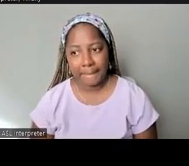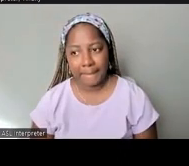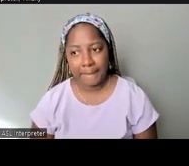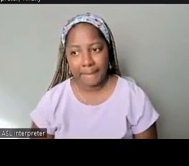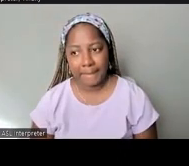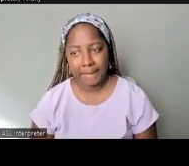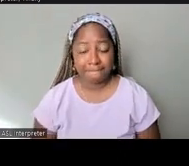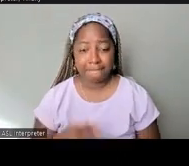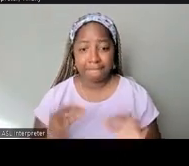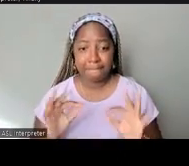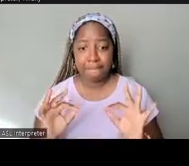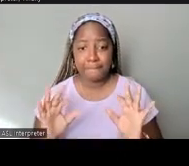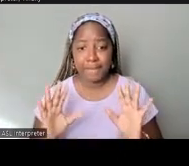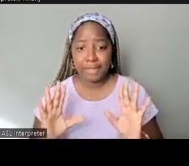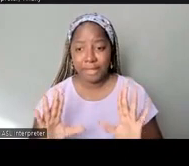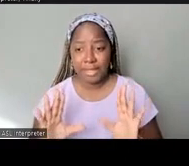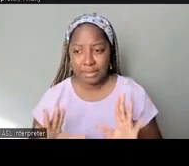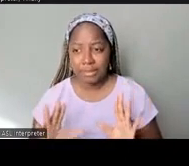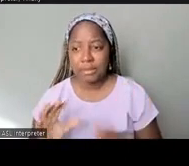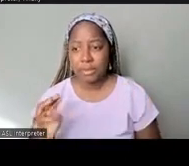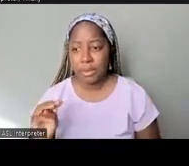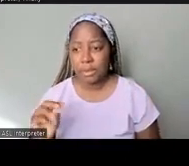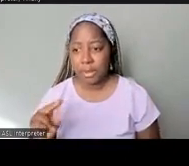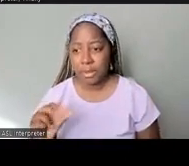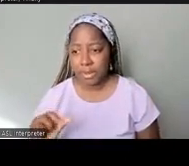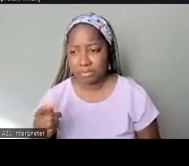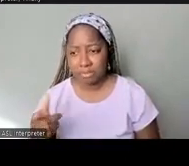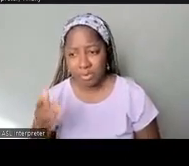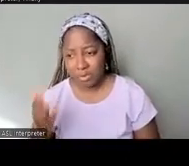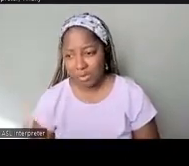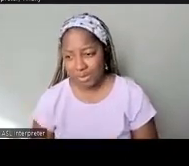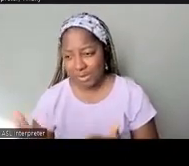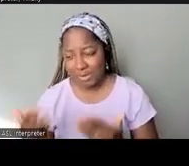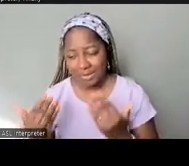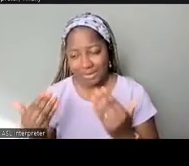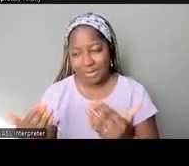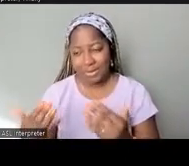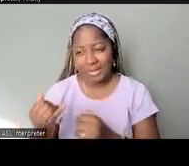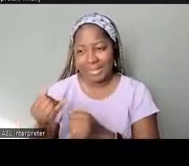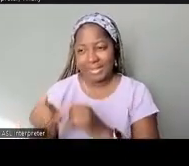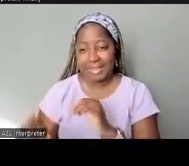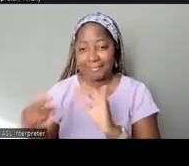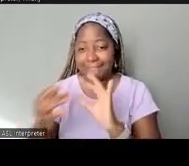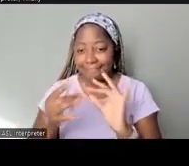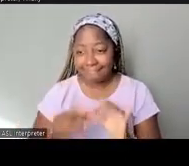Great. And so I'll ask Mona to say her farewells and then to turn it over to Nikira.